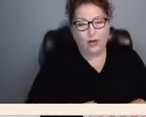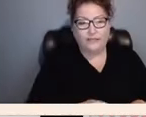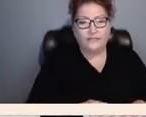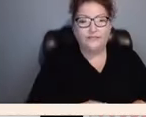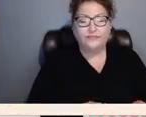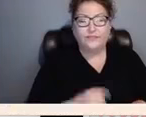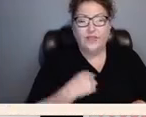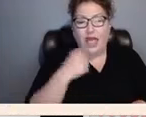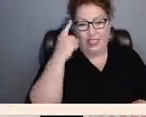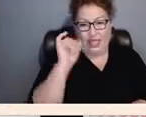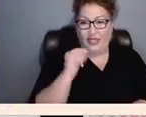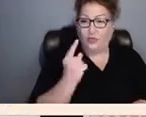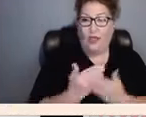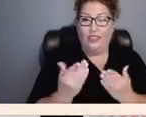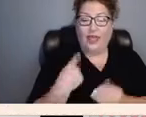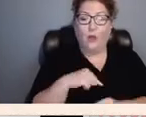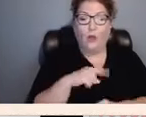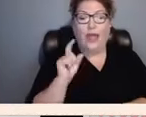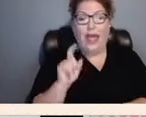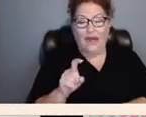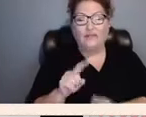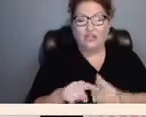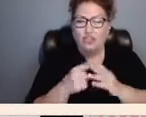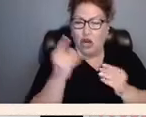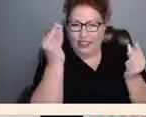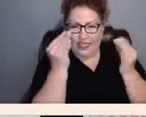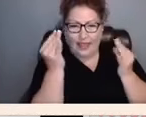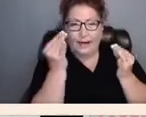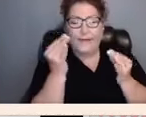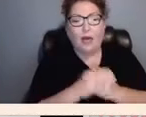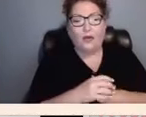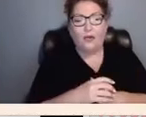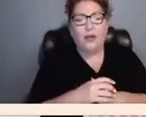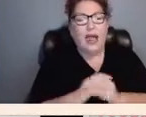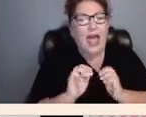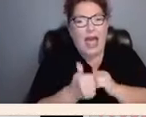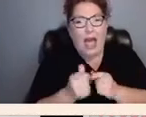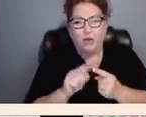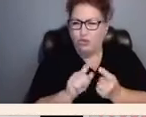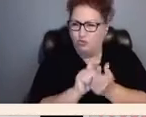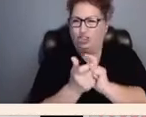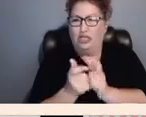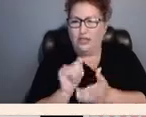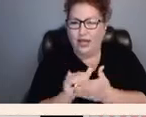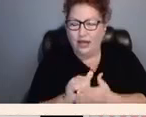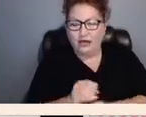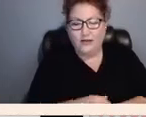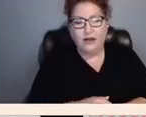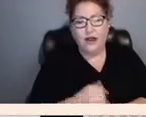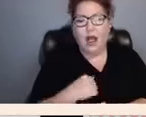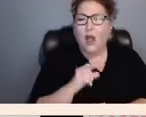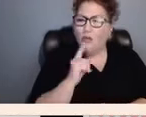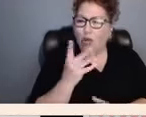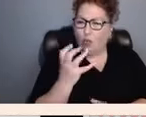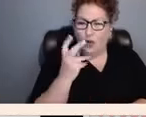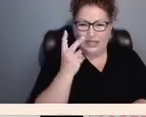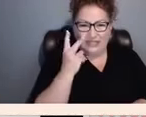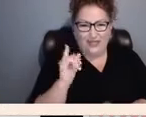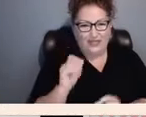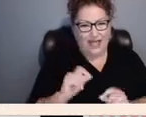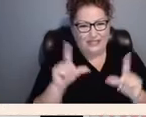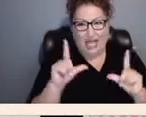thing that we have to start thinking about is, how to flip this. I'd really like to see this slide reversed in